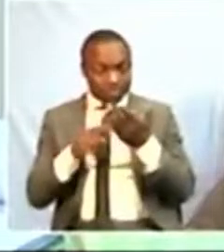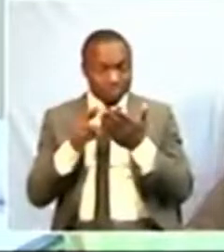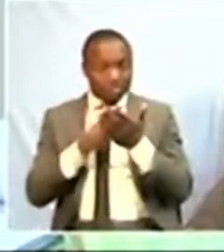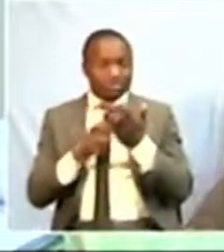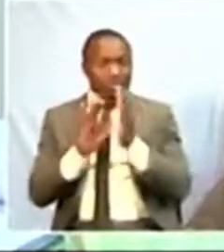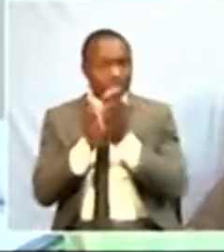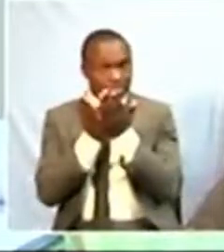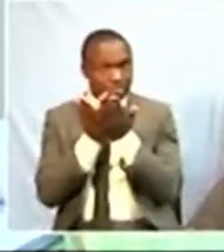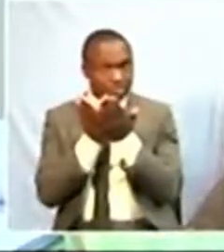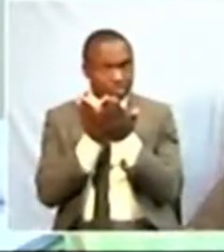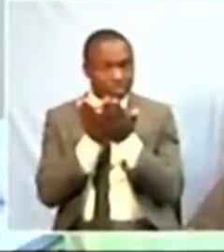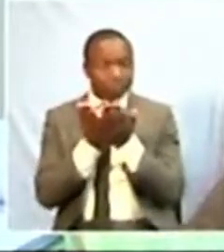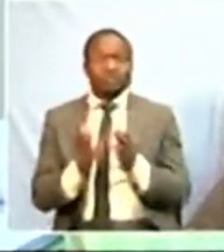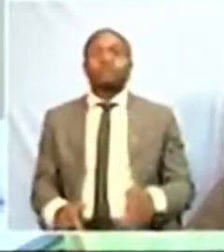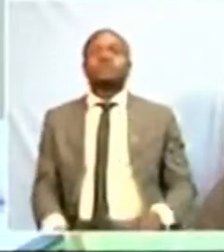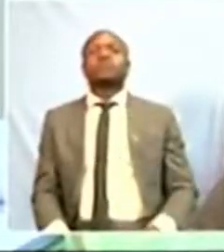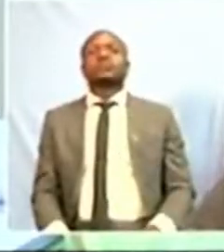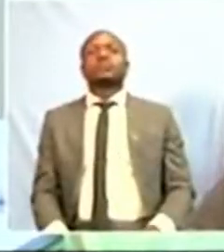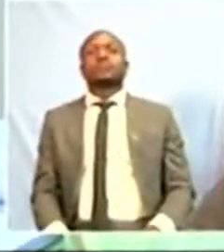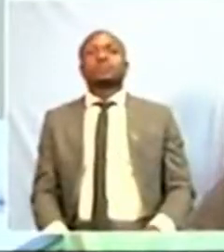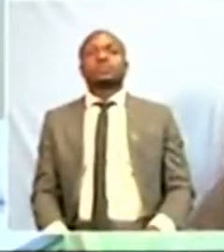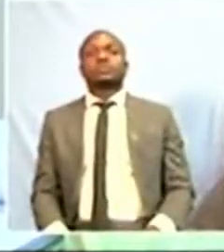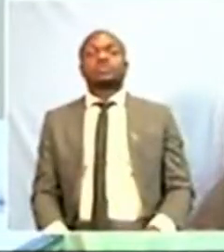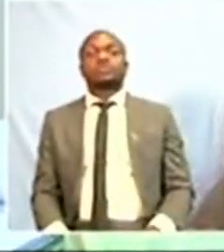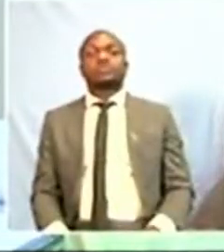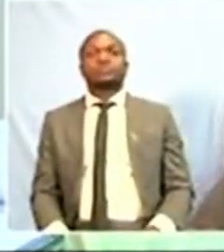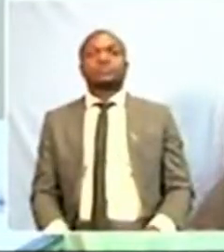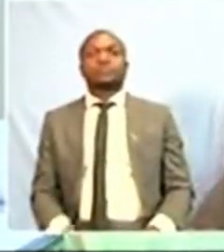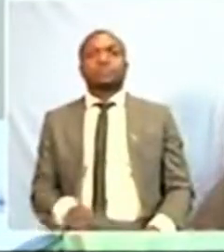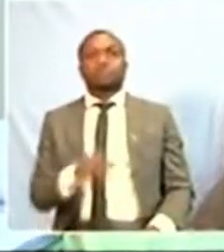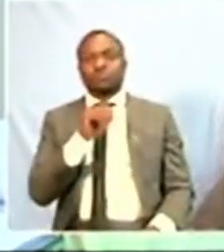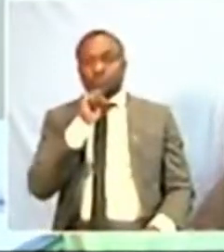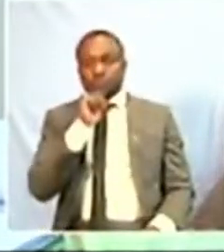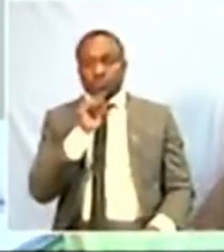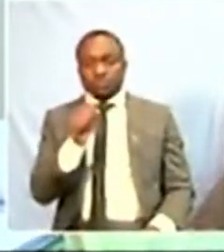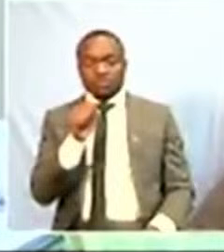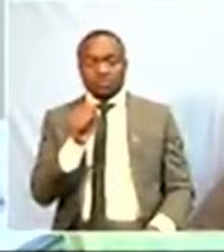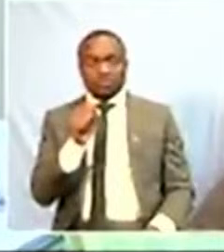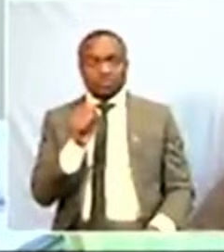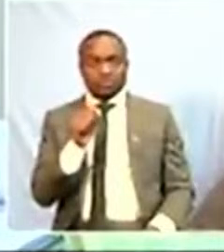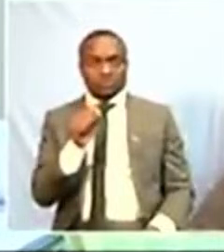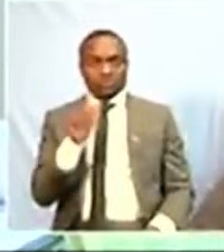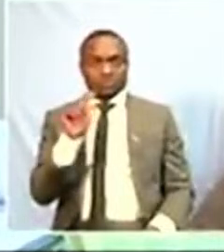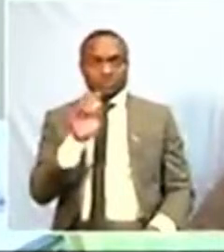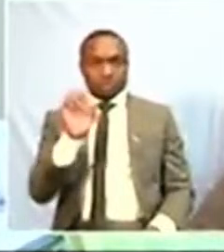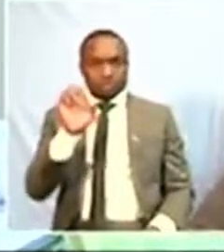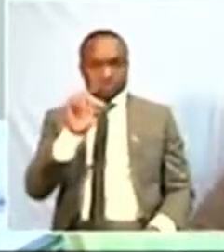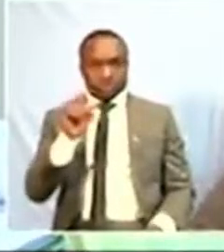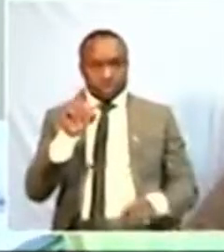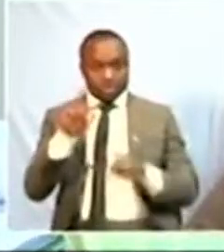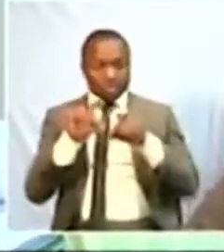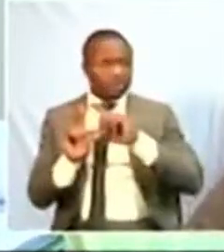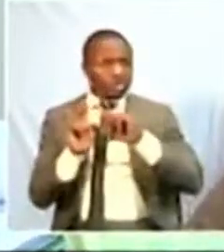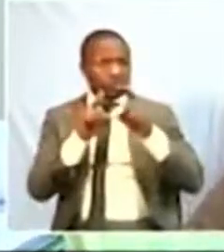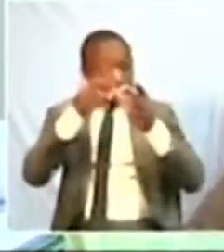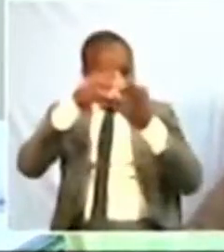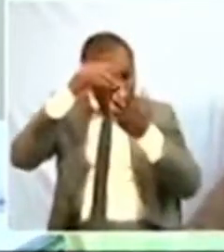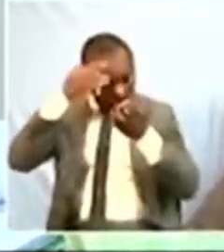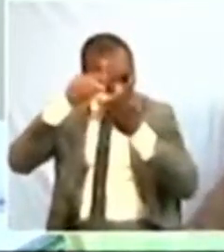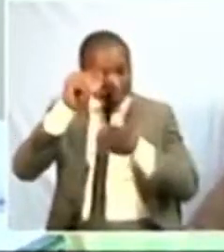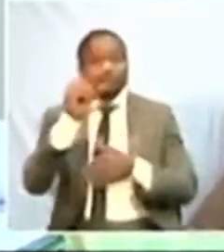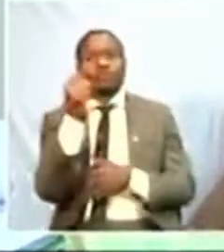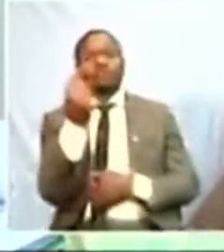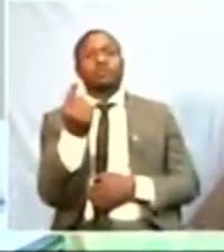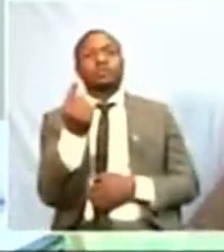literature, Honorable Mulunta. Is it No Longer Teasy, or Things for No Longer Teasy? There were two people who went to learn.